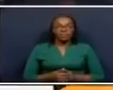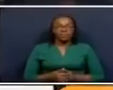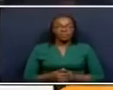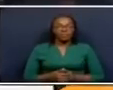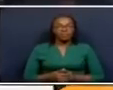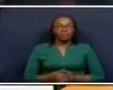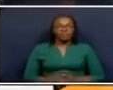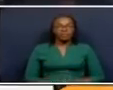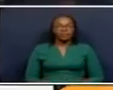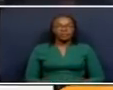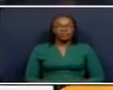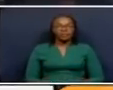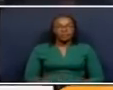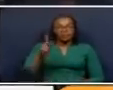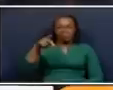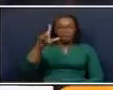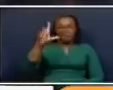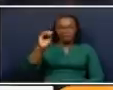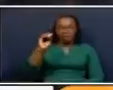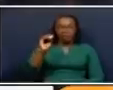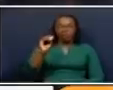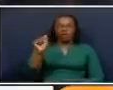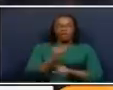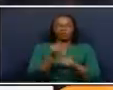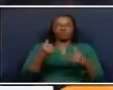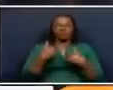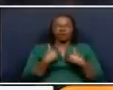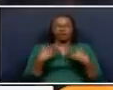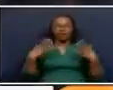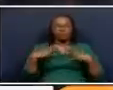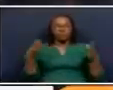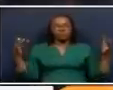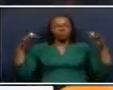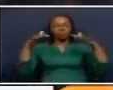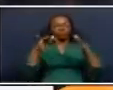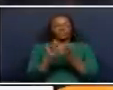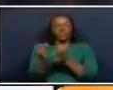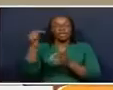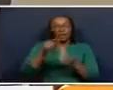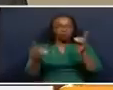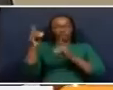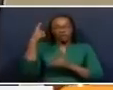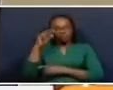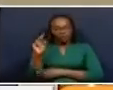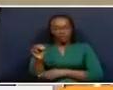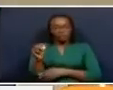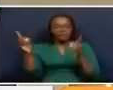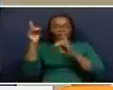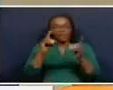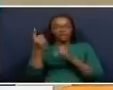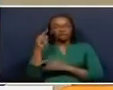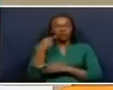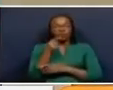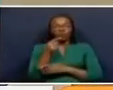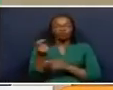You know, PLO would never have the sorts of crowds that those dances pull. Yes. You know, and those dances are meant to, you know, to